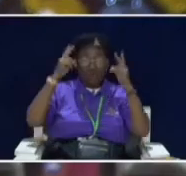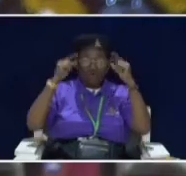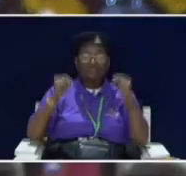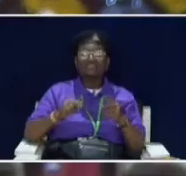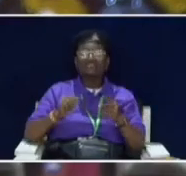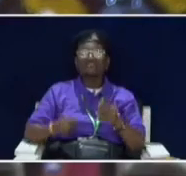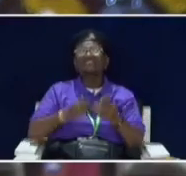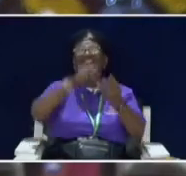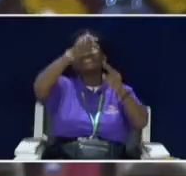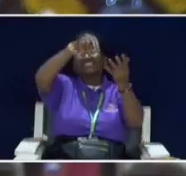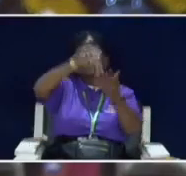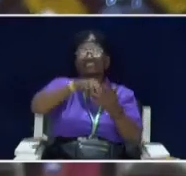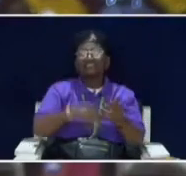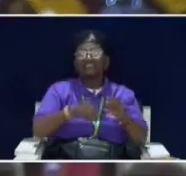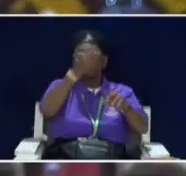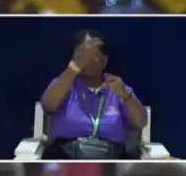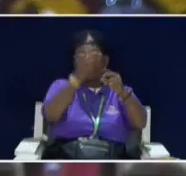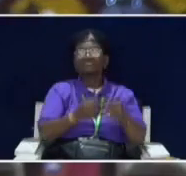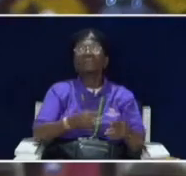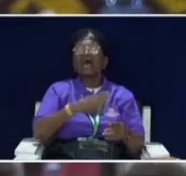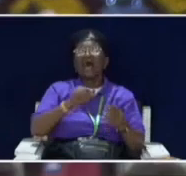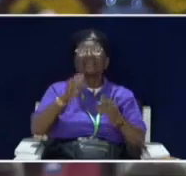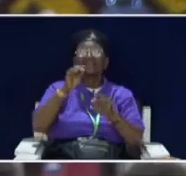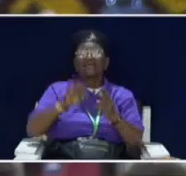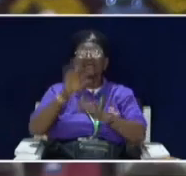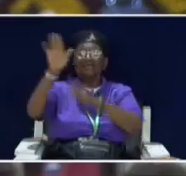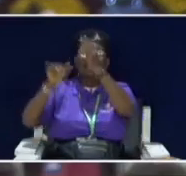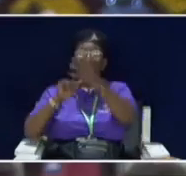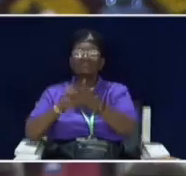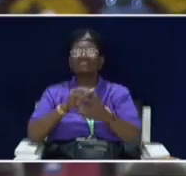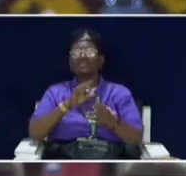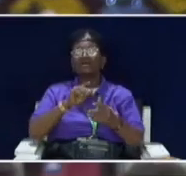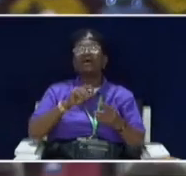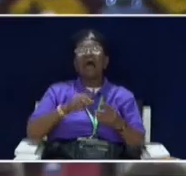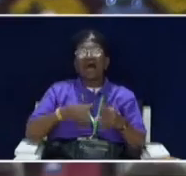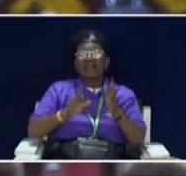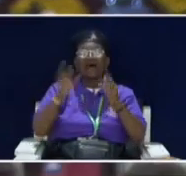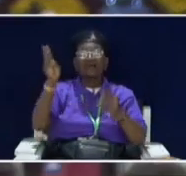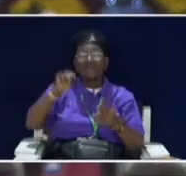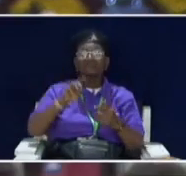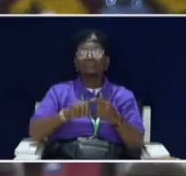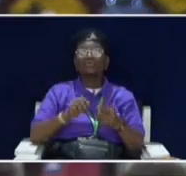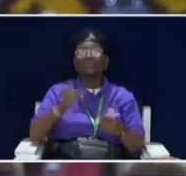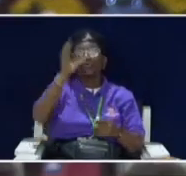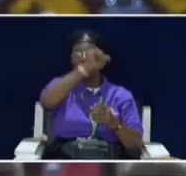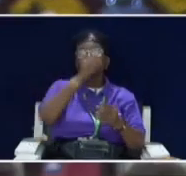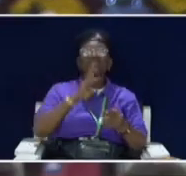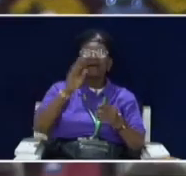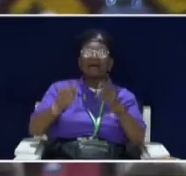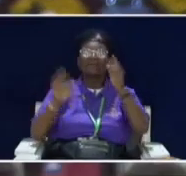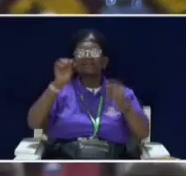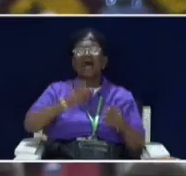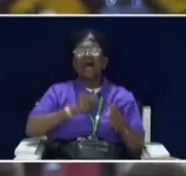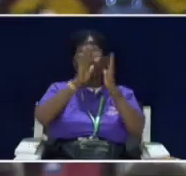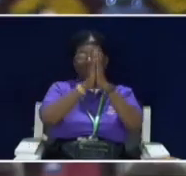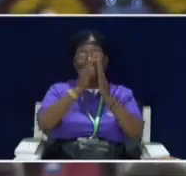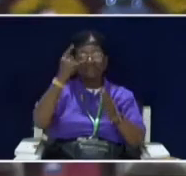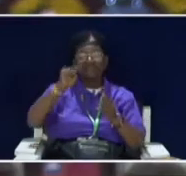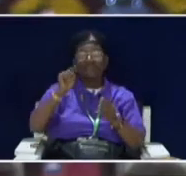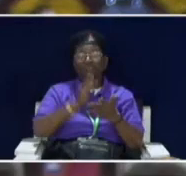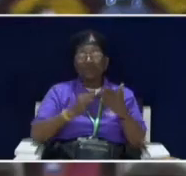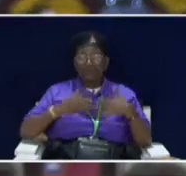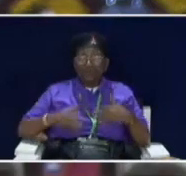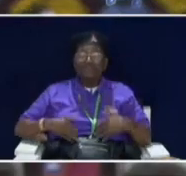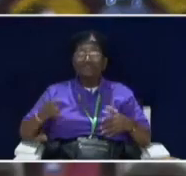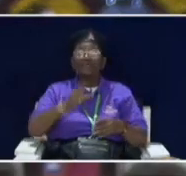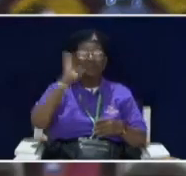climbed it and that allowed them to win their battle. I pray for somebody, you would receive strength to climb your mountain